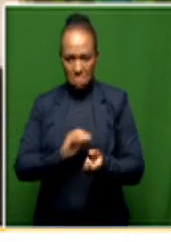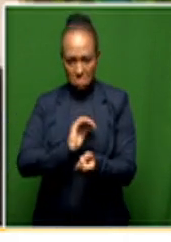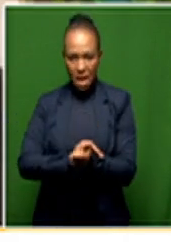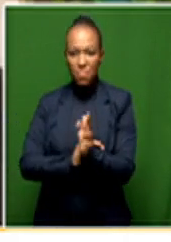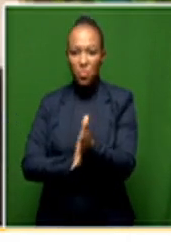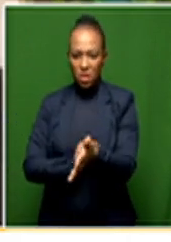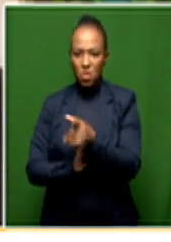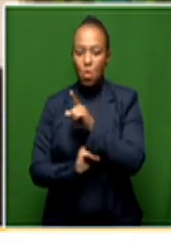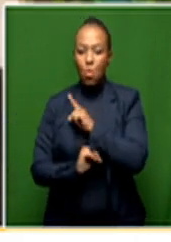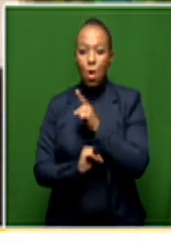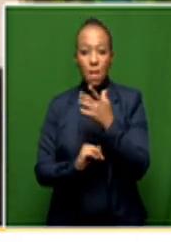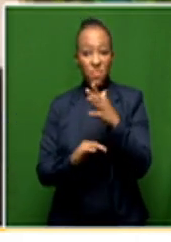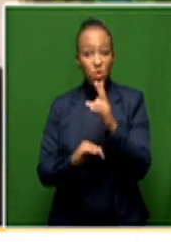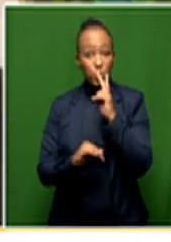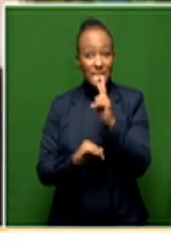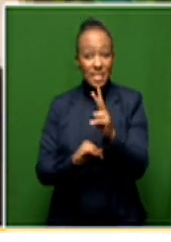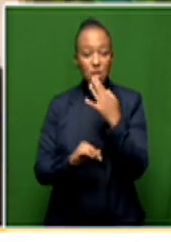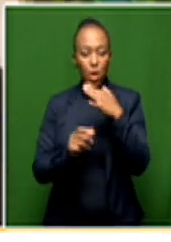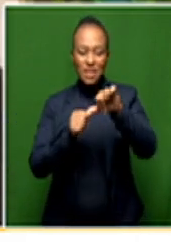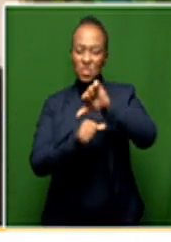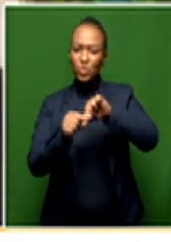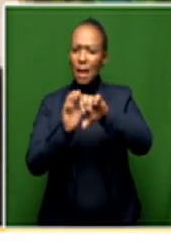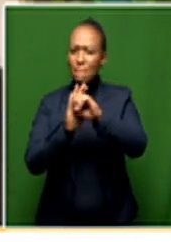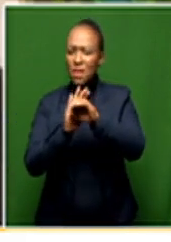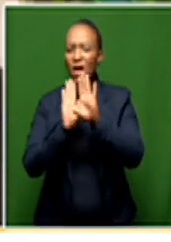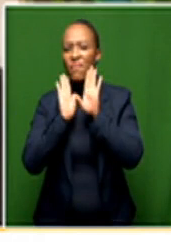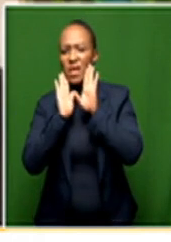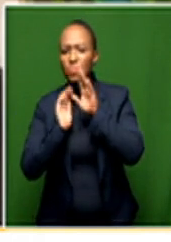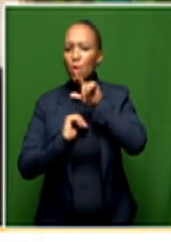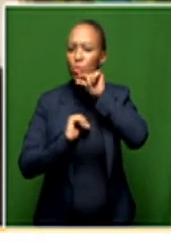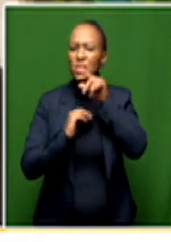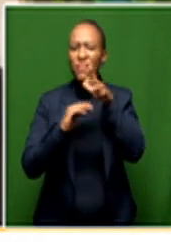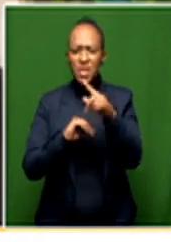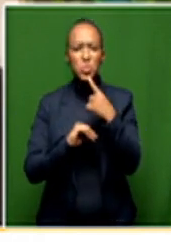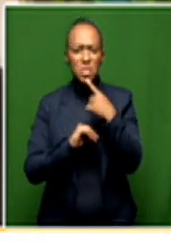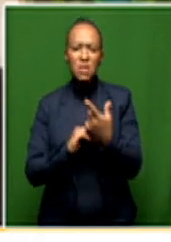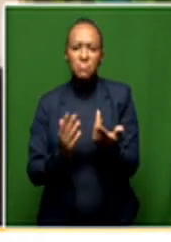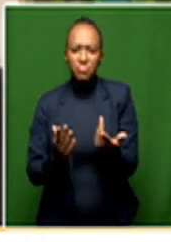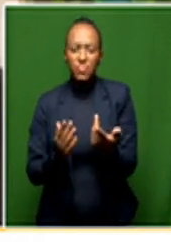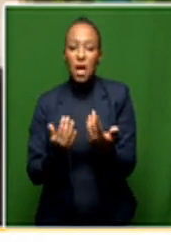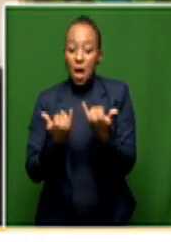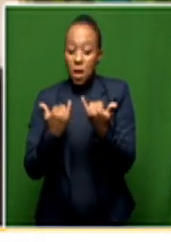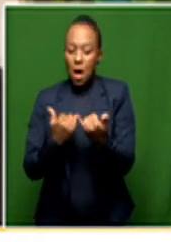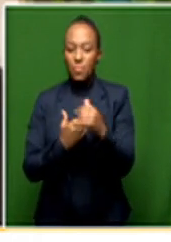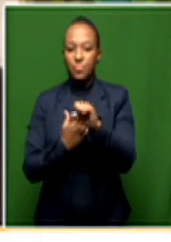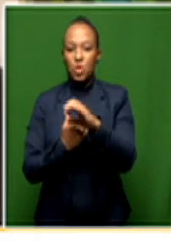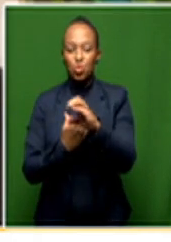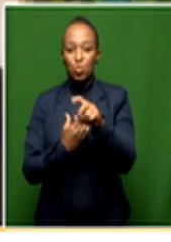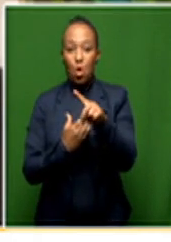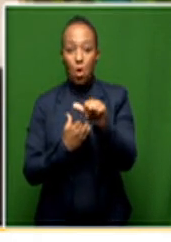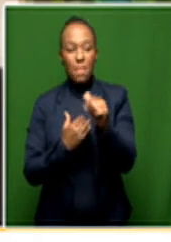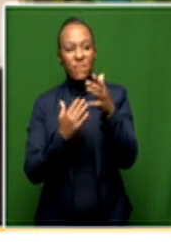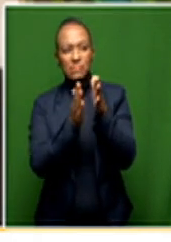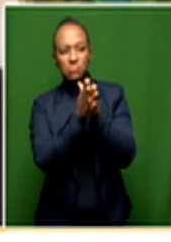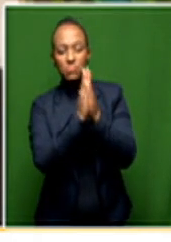the opinions on social media platforms, etc. So Scopa has now called on executives to ensure that